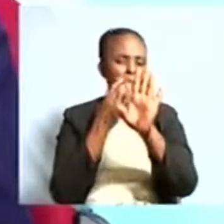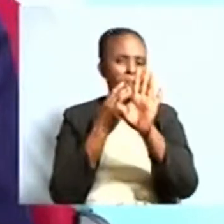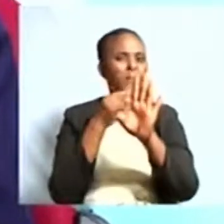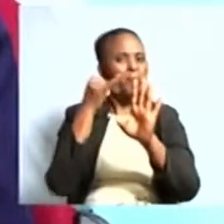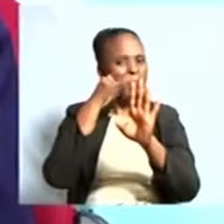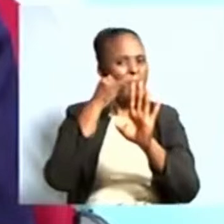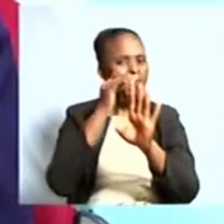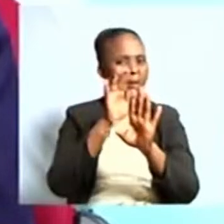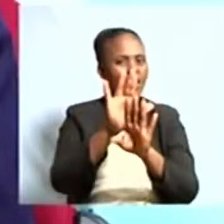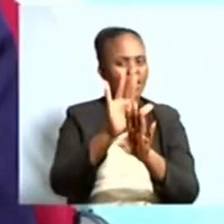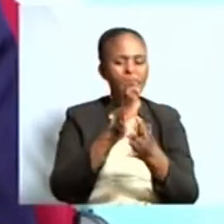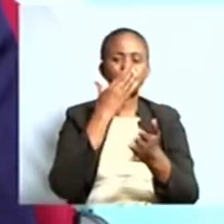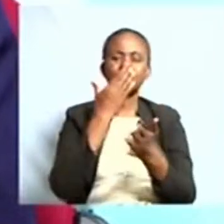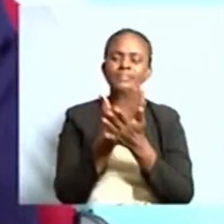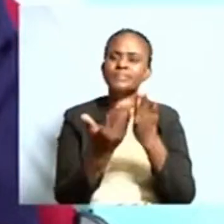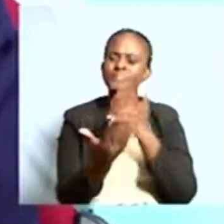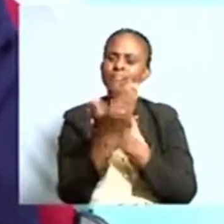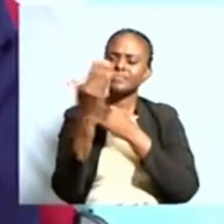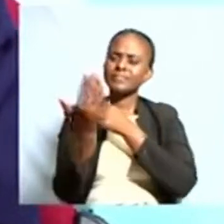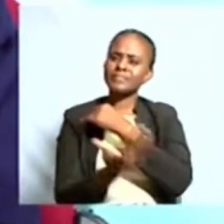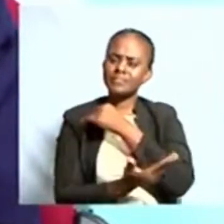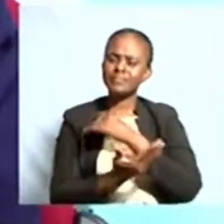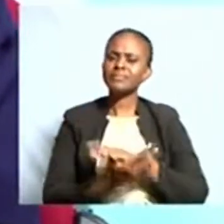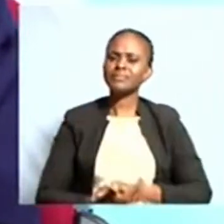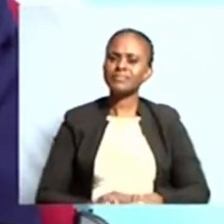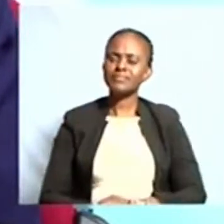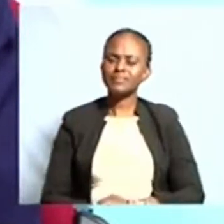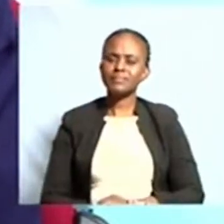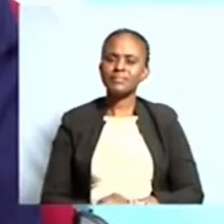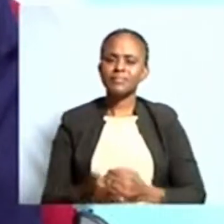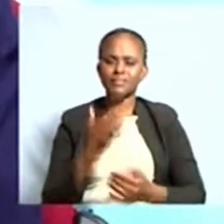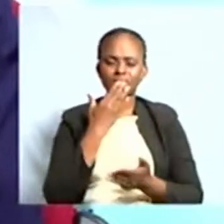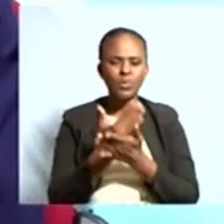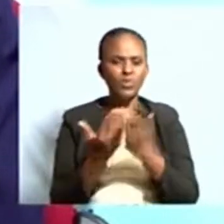on the line. Good morning and welcome to Security Corner. Good morning.